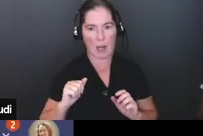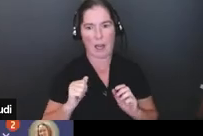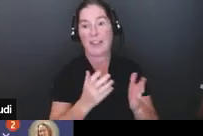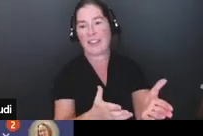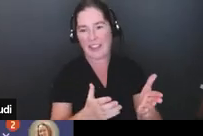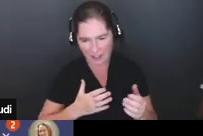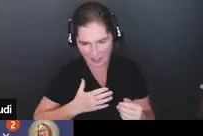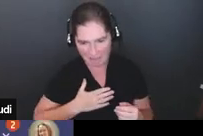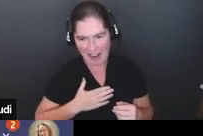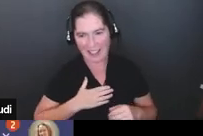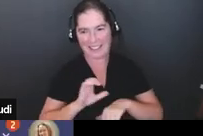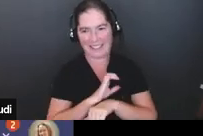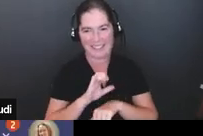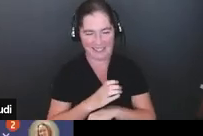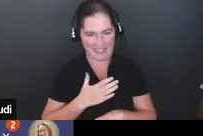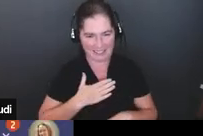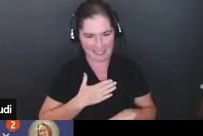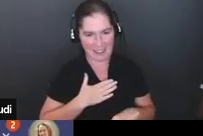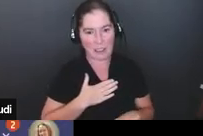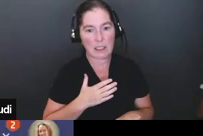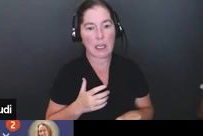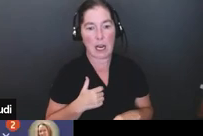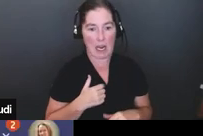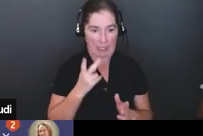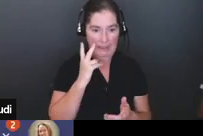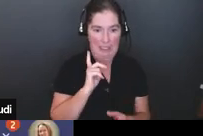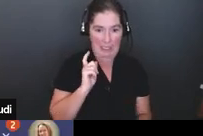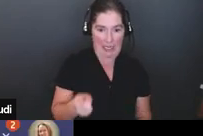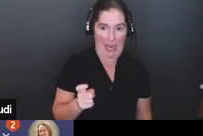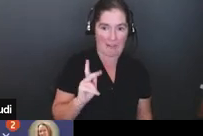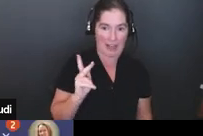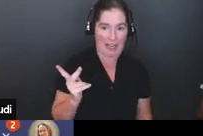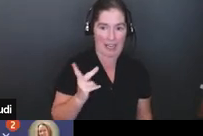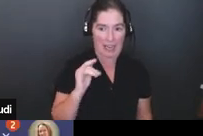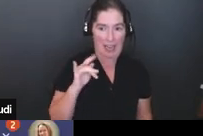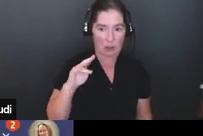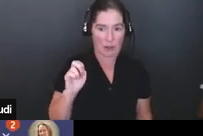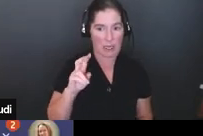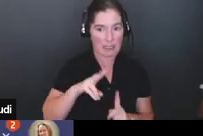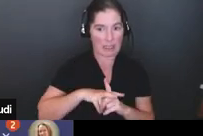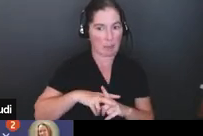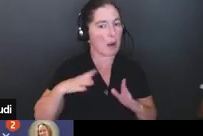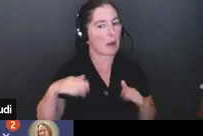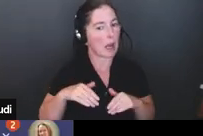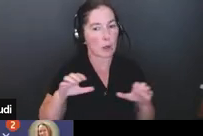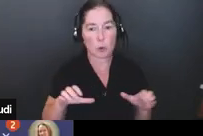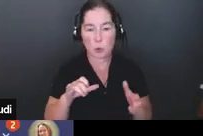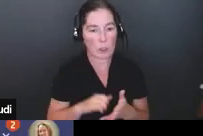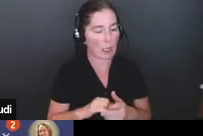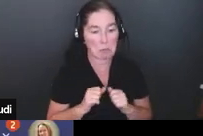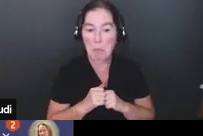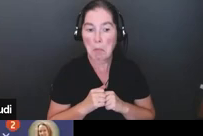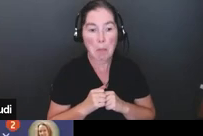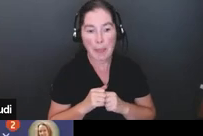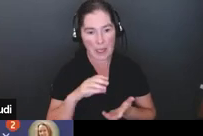So I'm back in here and I have given an assignment to Catherine who has not completed it yet. If I go into the